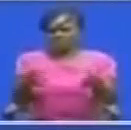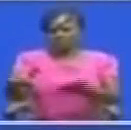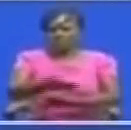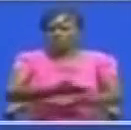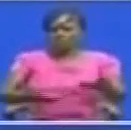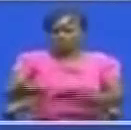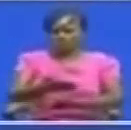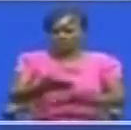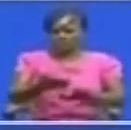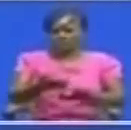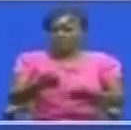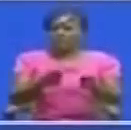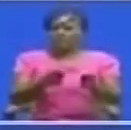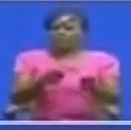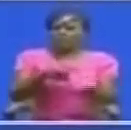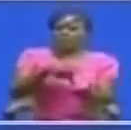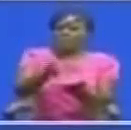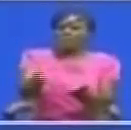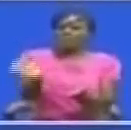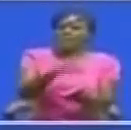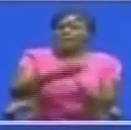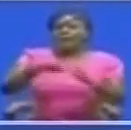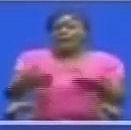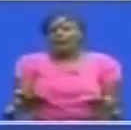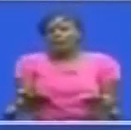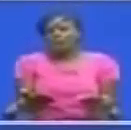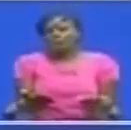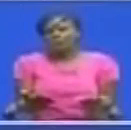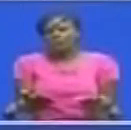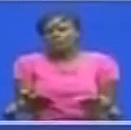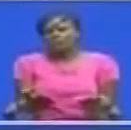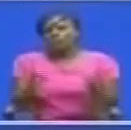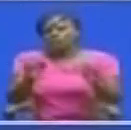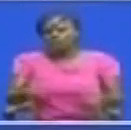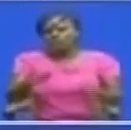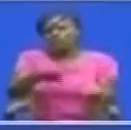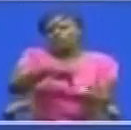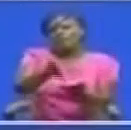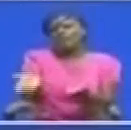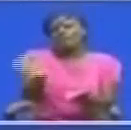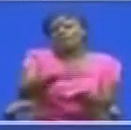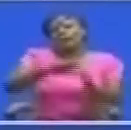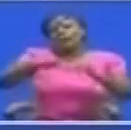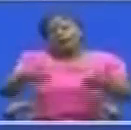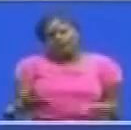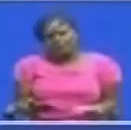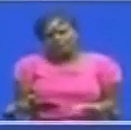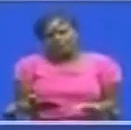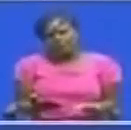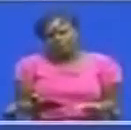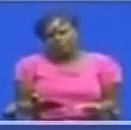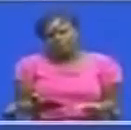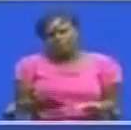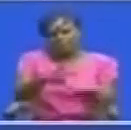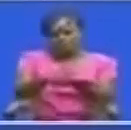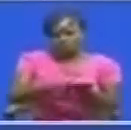economy. How manageable is this? You've just heard the numbers from Kwame. How manageable is it for us to be able to both service our debts